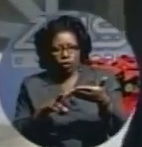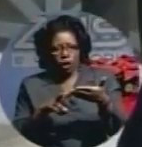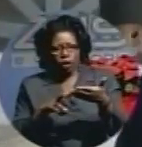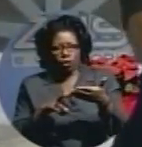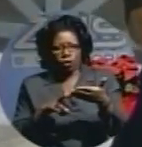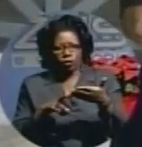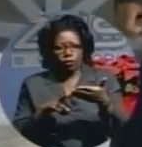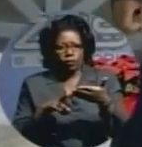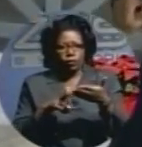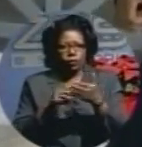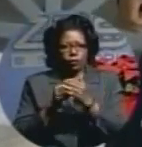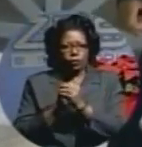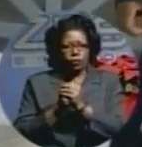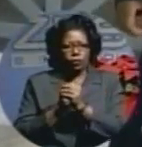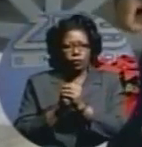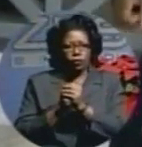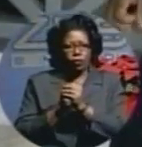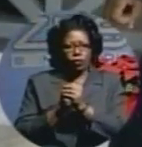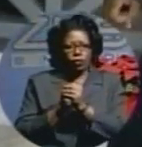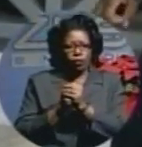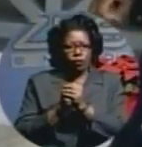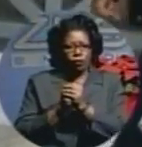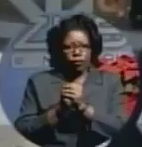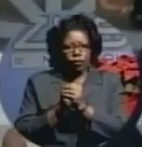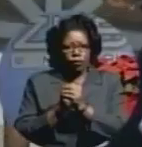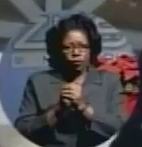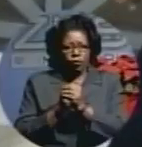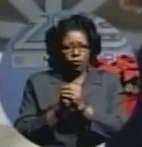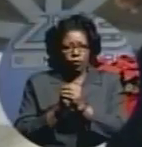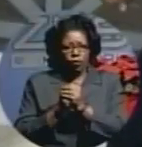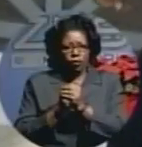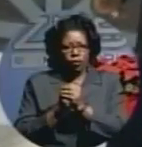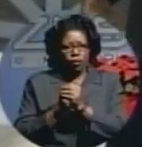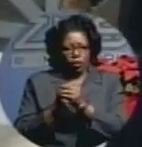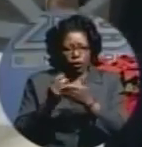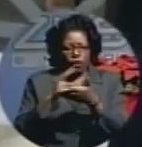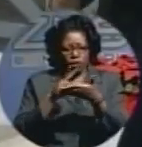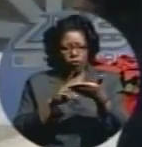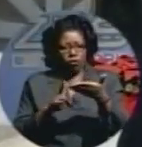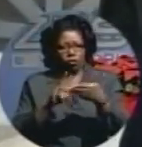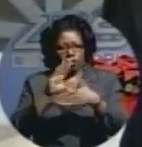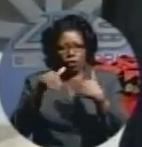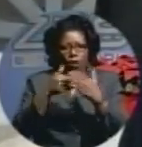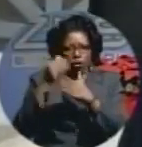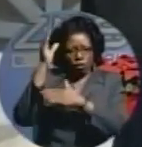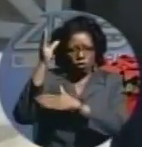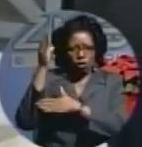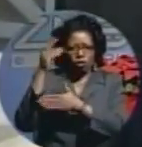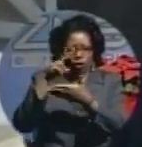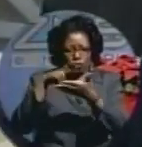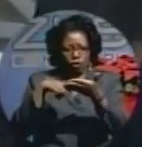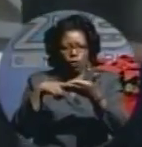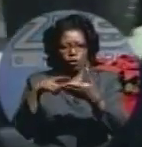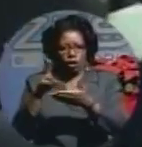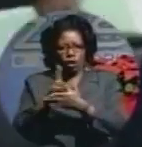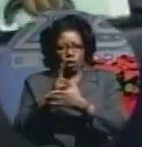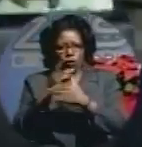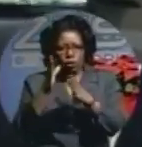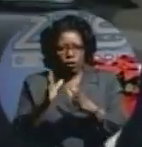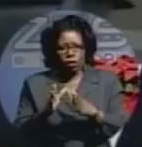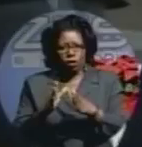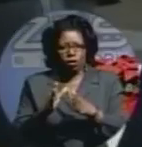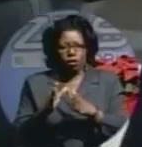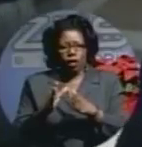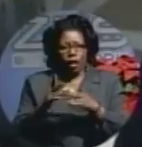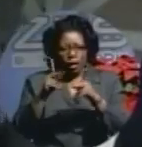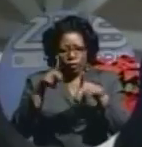period, which is a year, consideration will be given to all the concerns of road users and